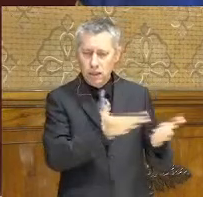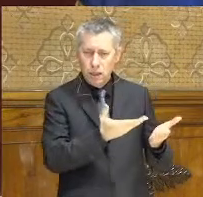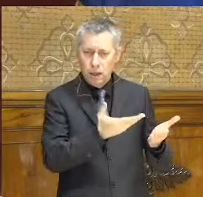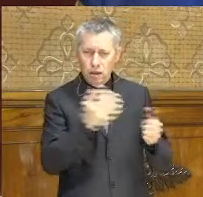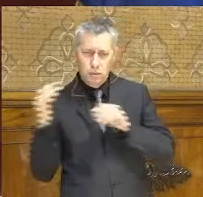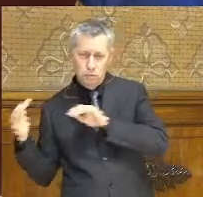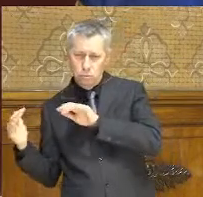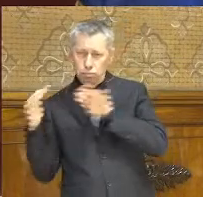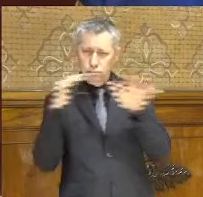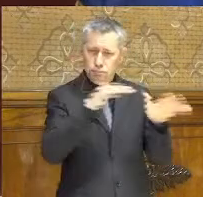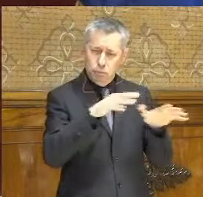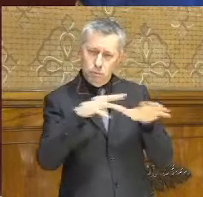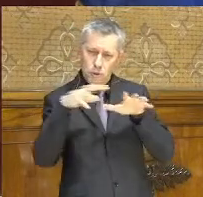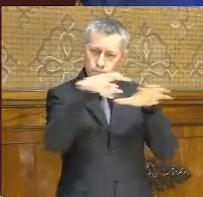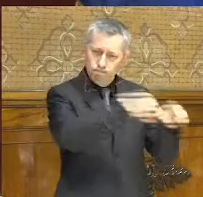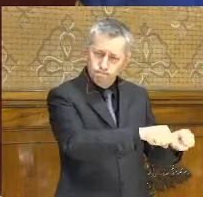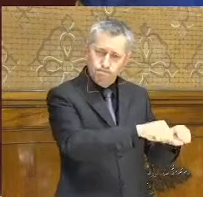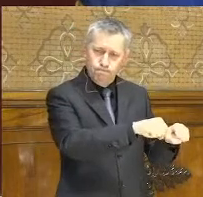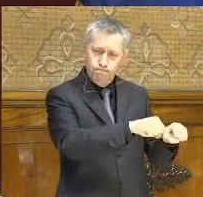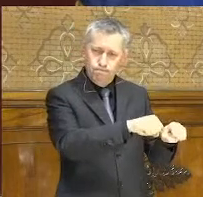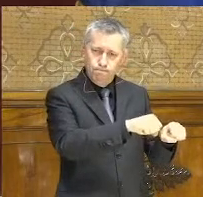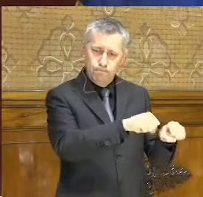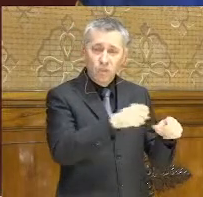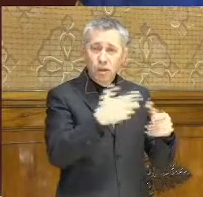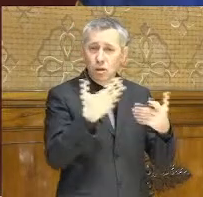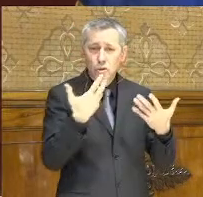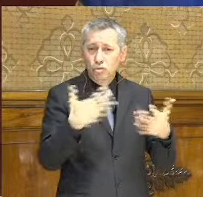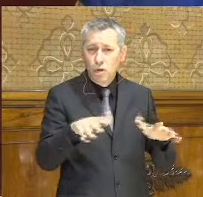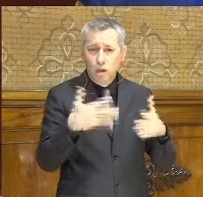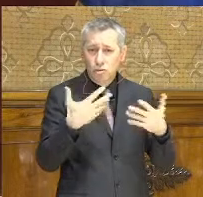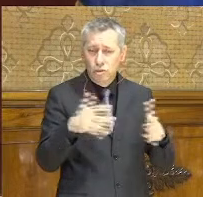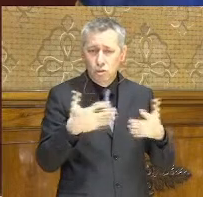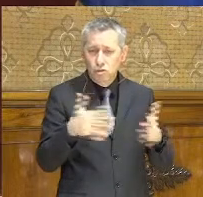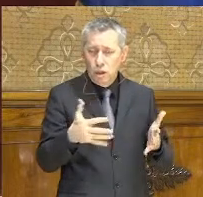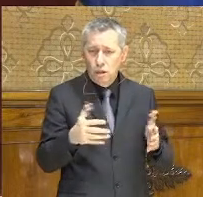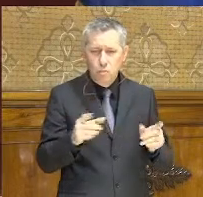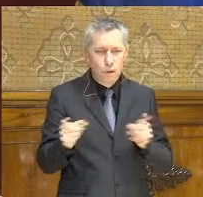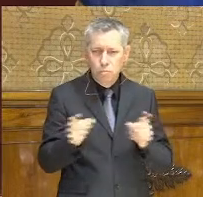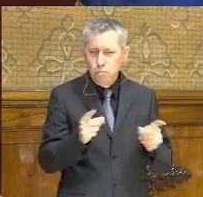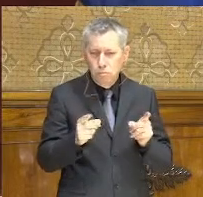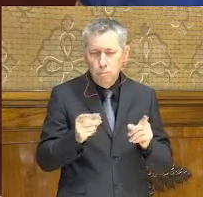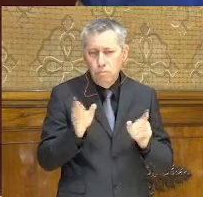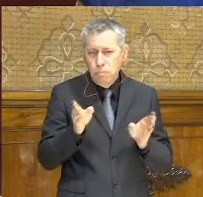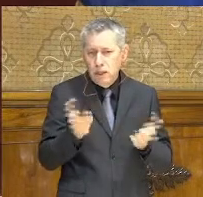Ukraine, are regrettably very much part of our present-day